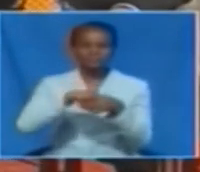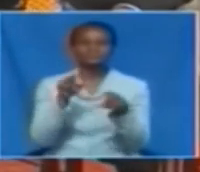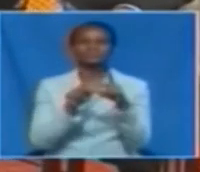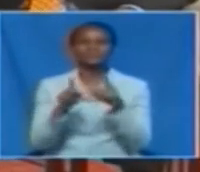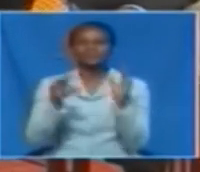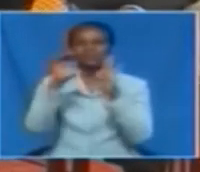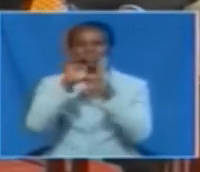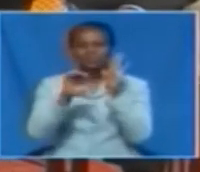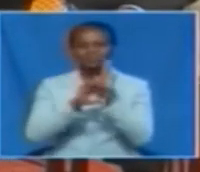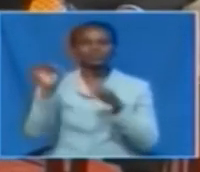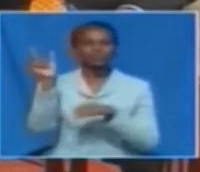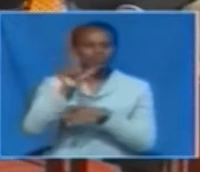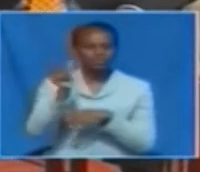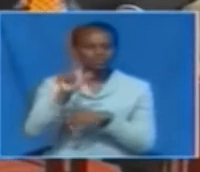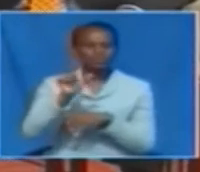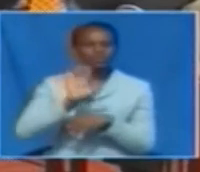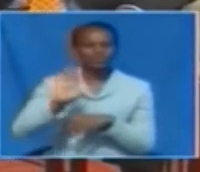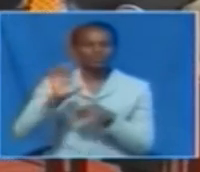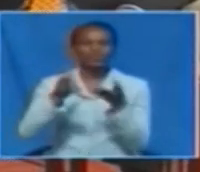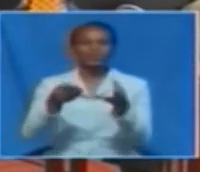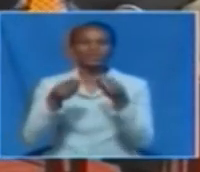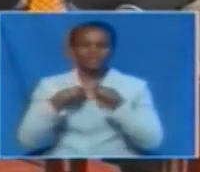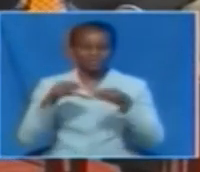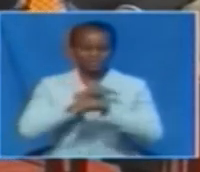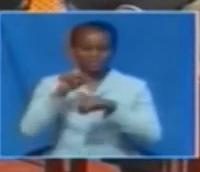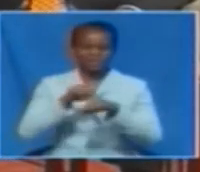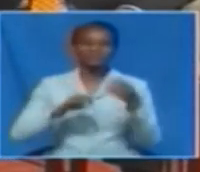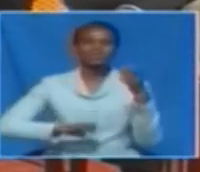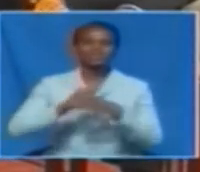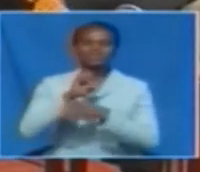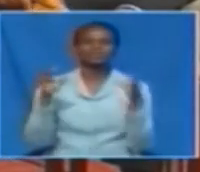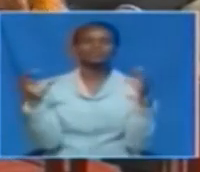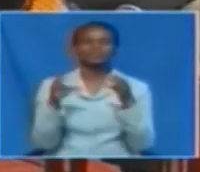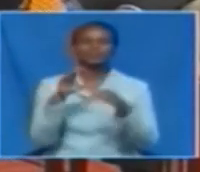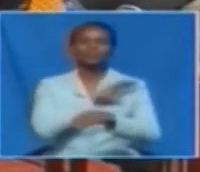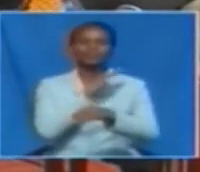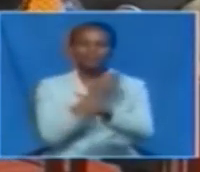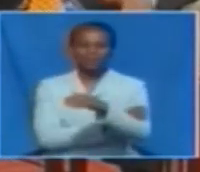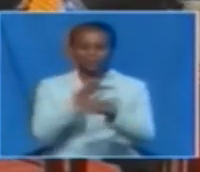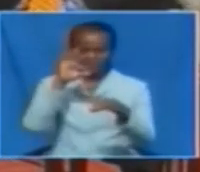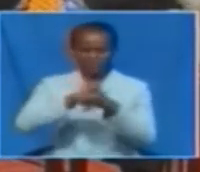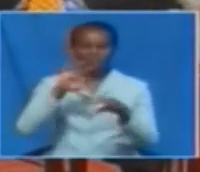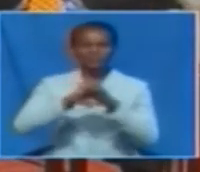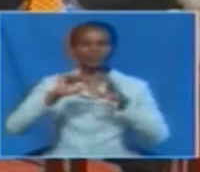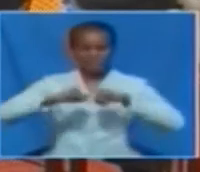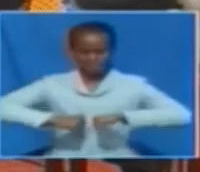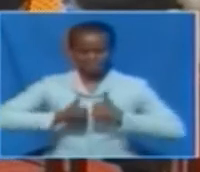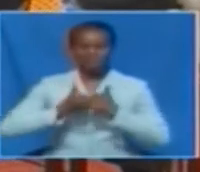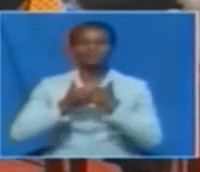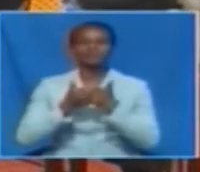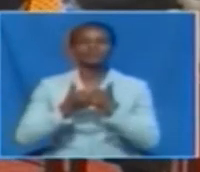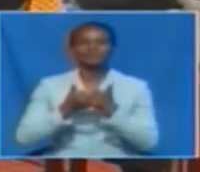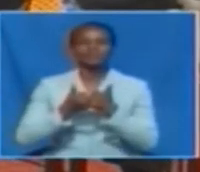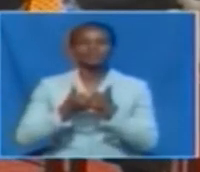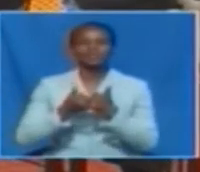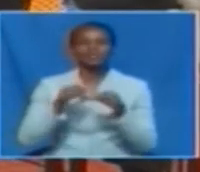of the Movement for Multi-Party Democracy gives the National Executive Committee power to elect itself in the middle between